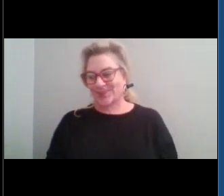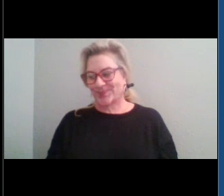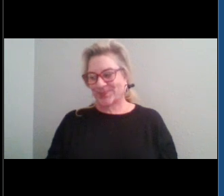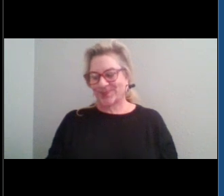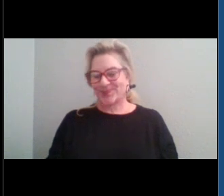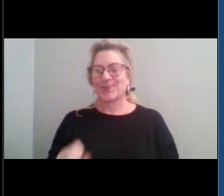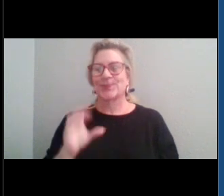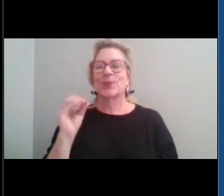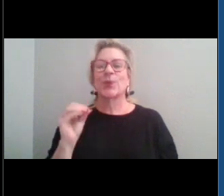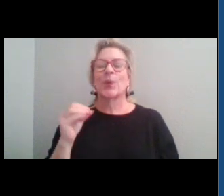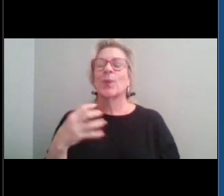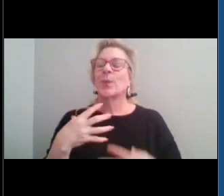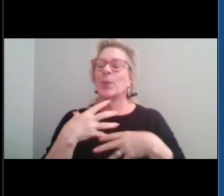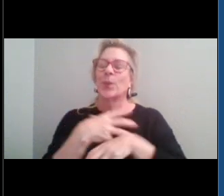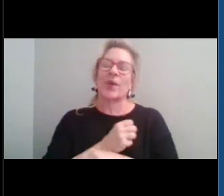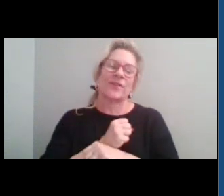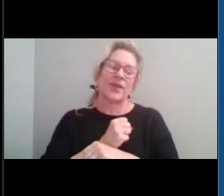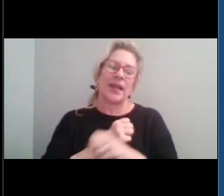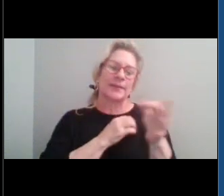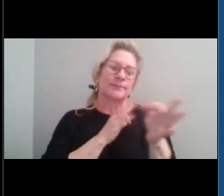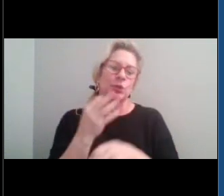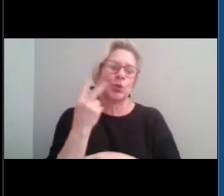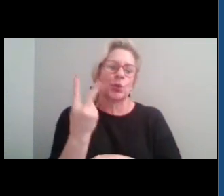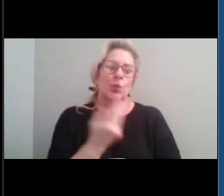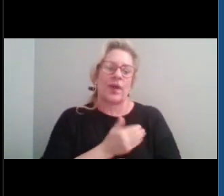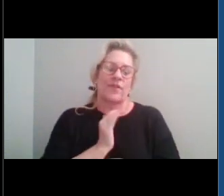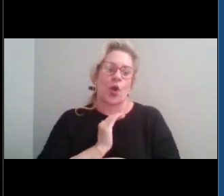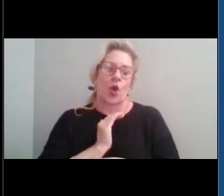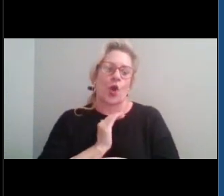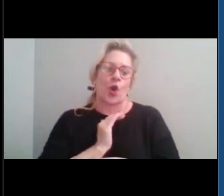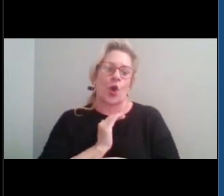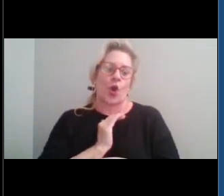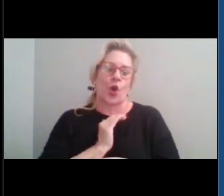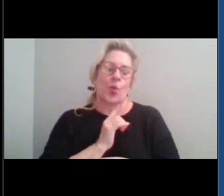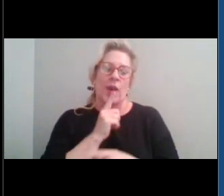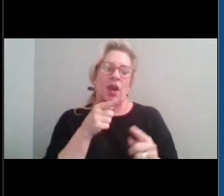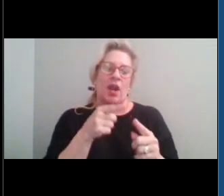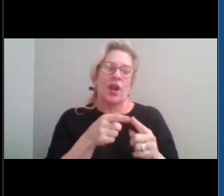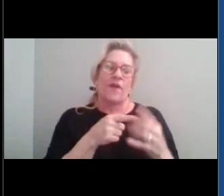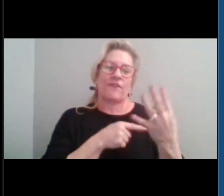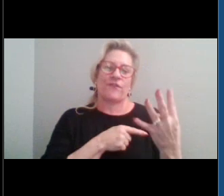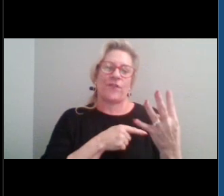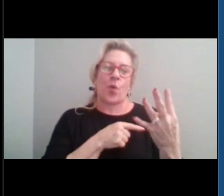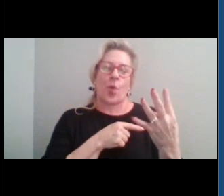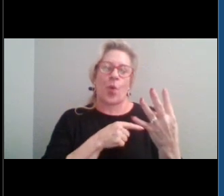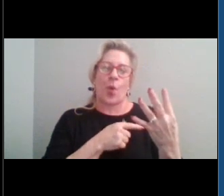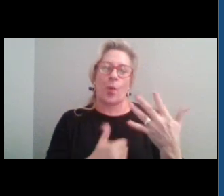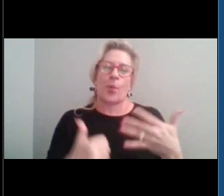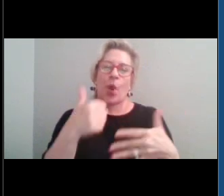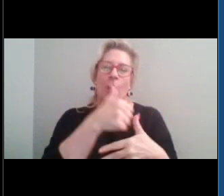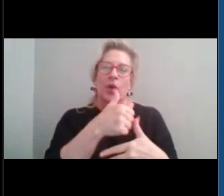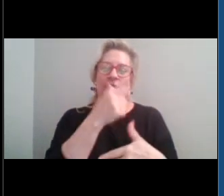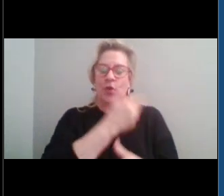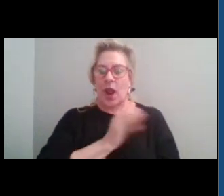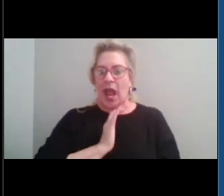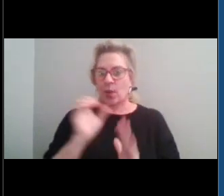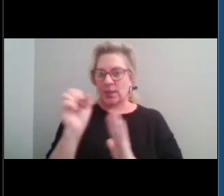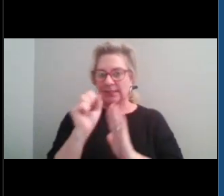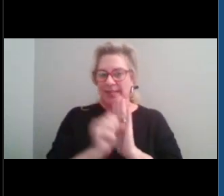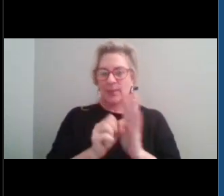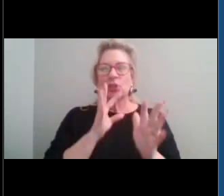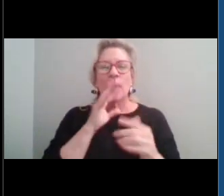So I want to briefly highlight two of our of the core 4 priorities for our state. I want to highlight 2 of those real